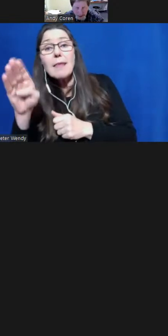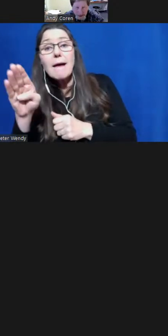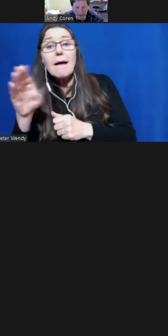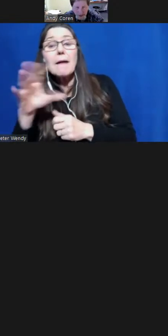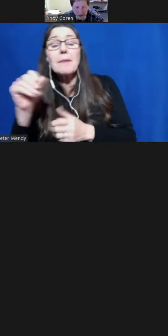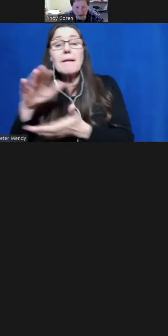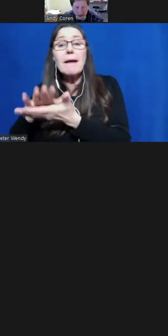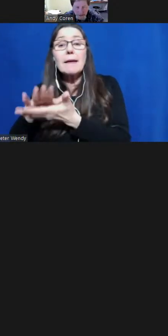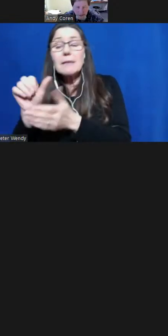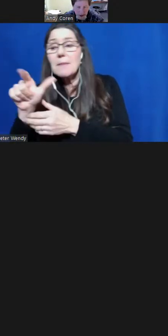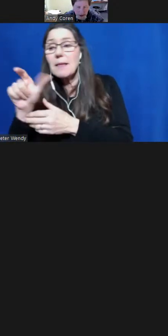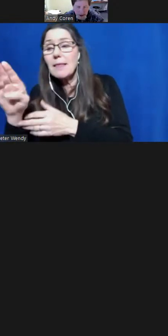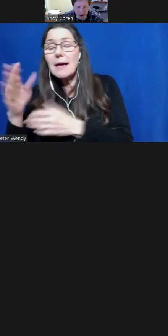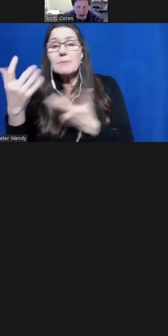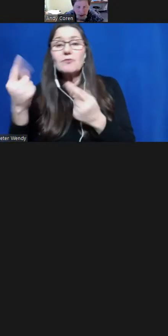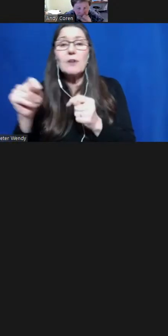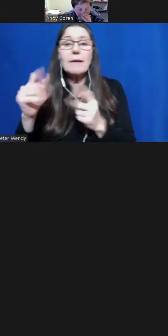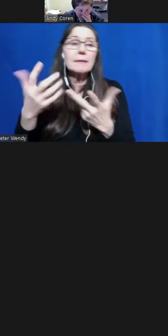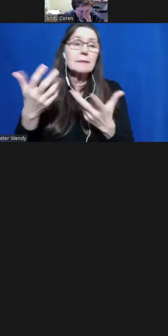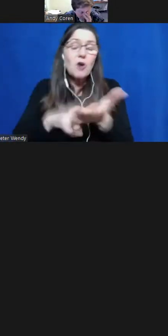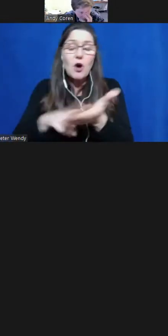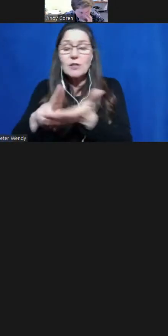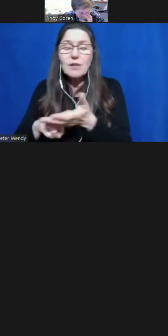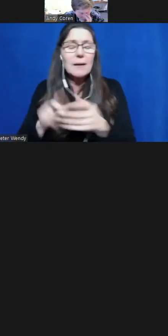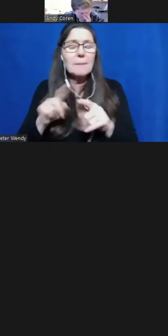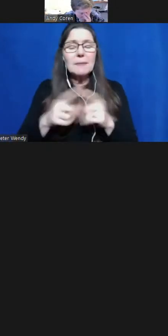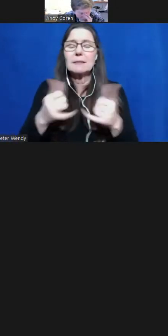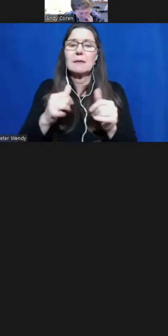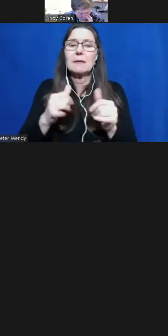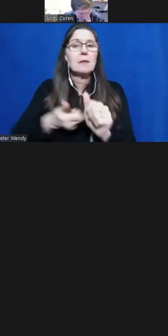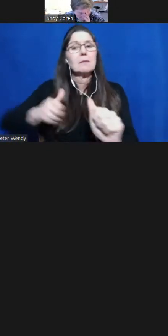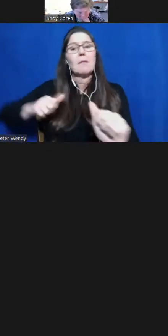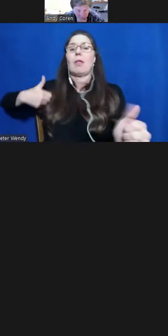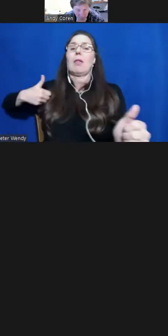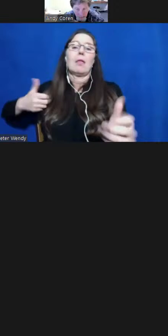unravel this mess. But they're just backed up.